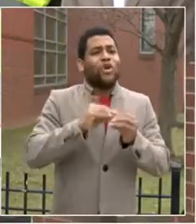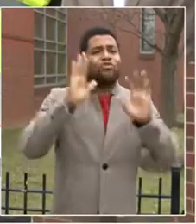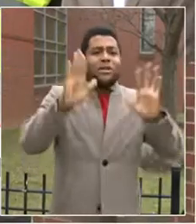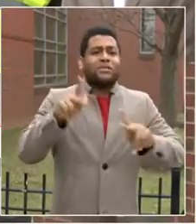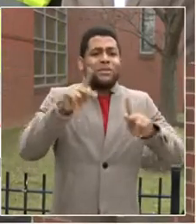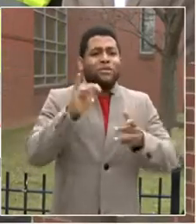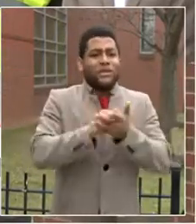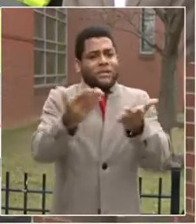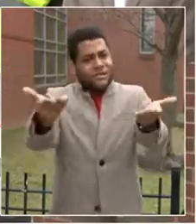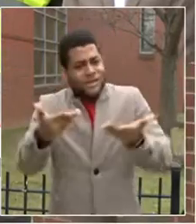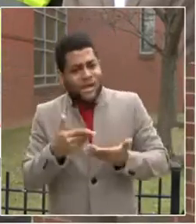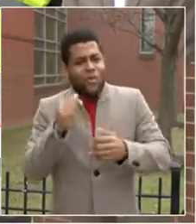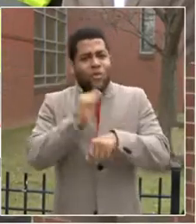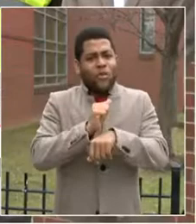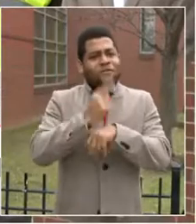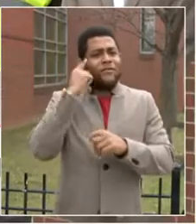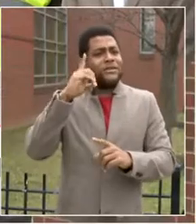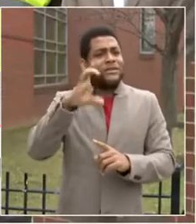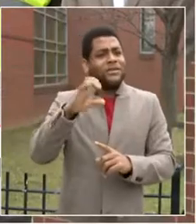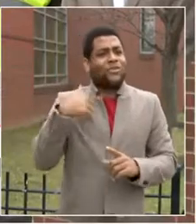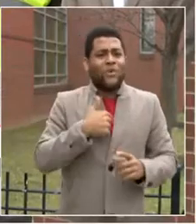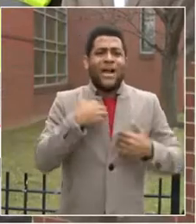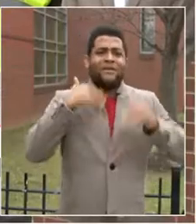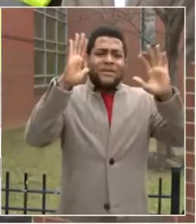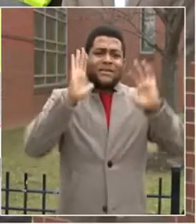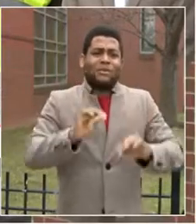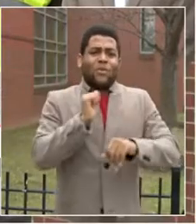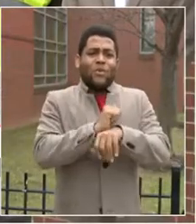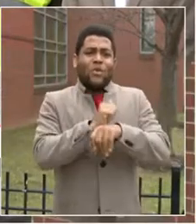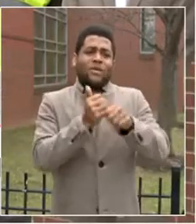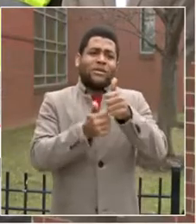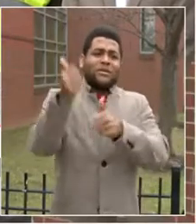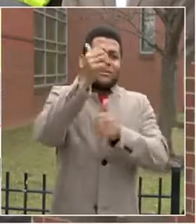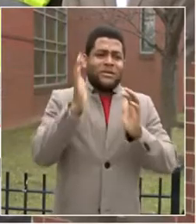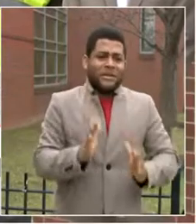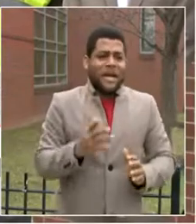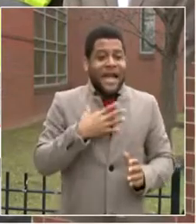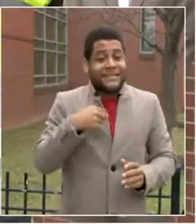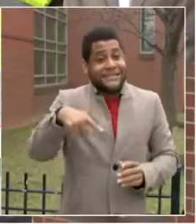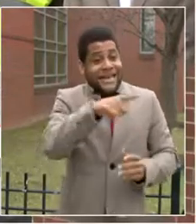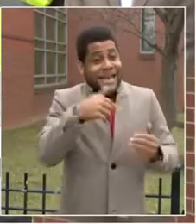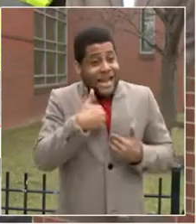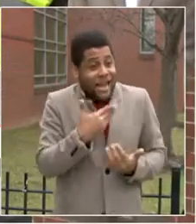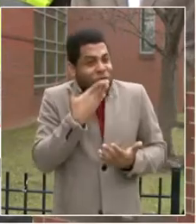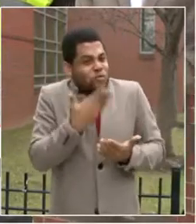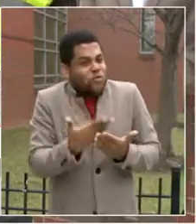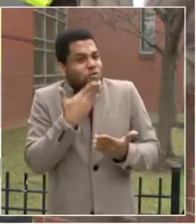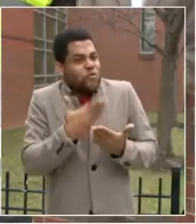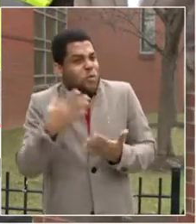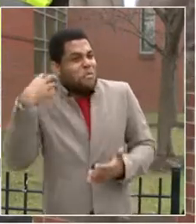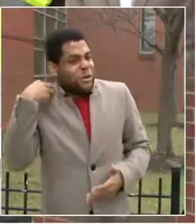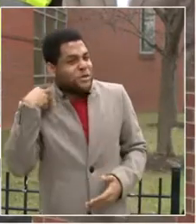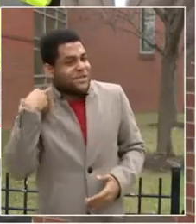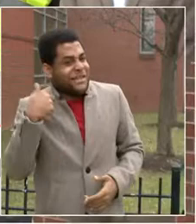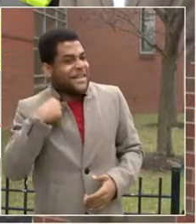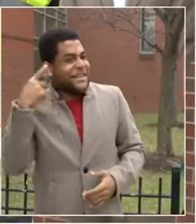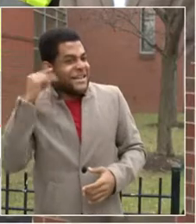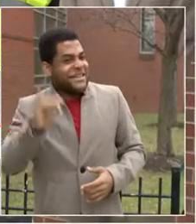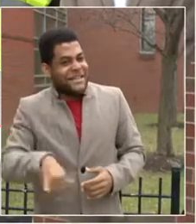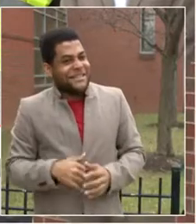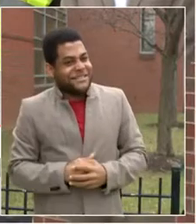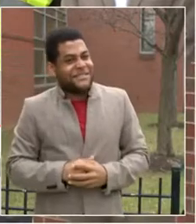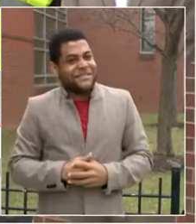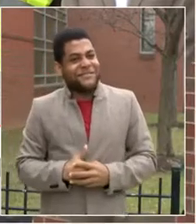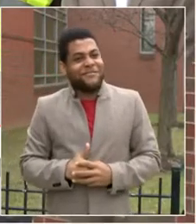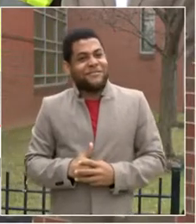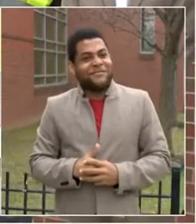and we're a fantastic employer. And they have a good boss, I hear. Also, Mayor, I understand that this is the number one issue.